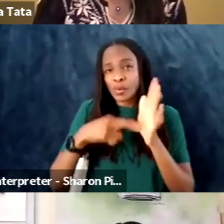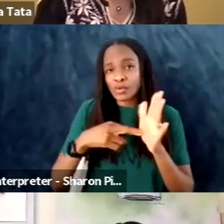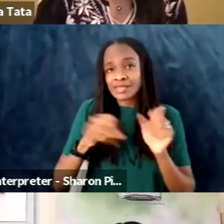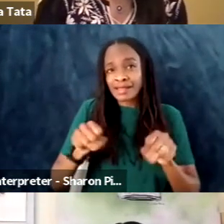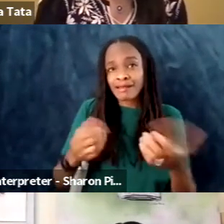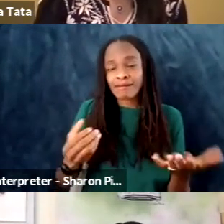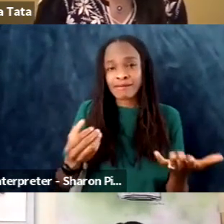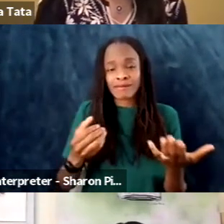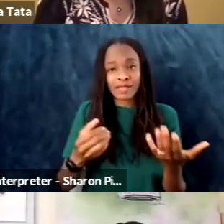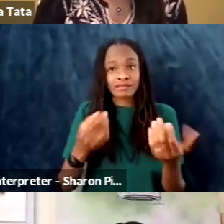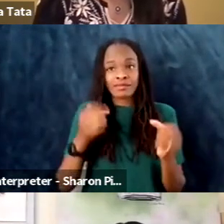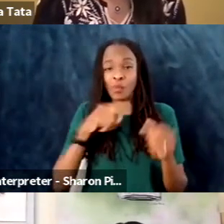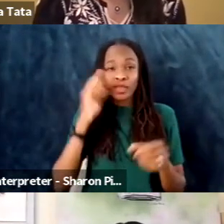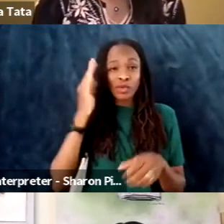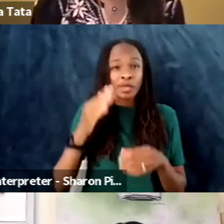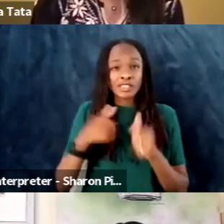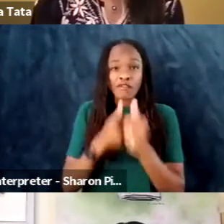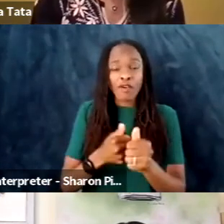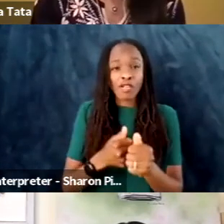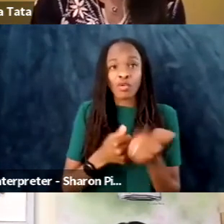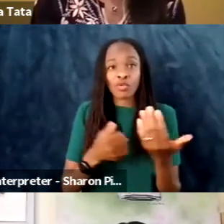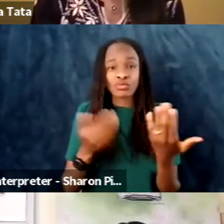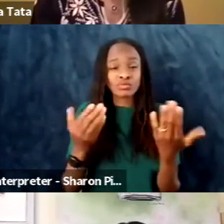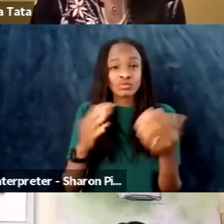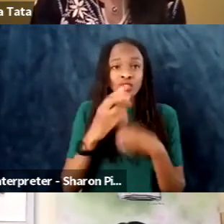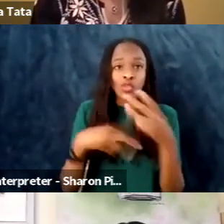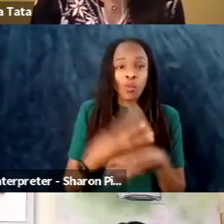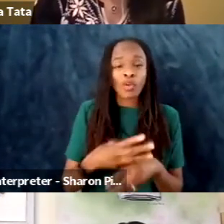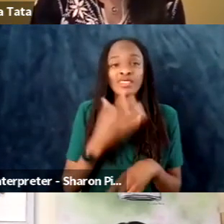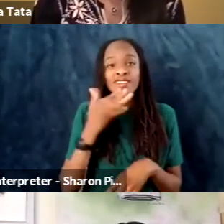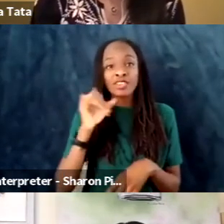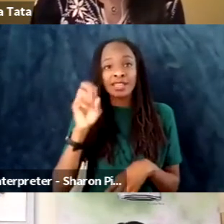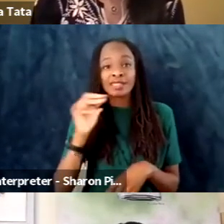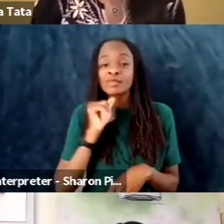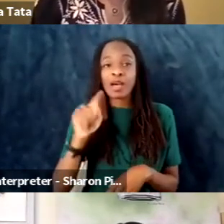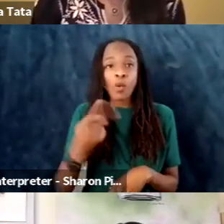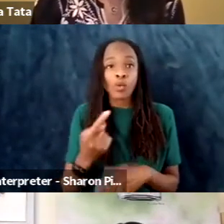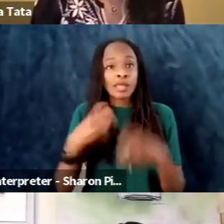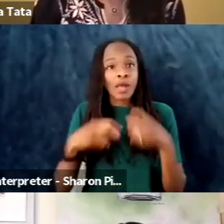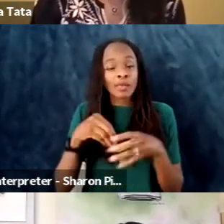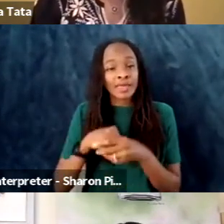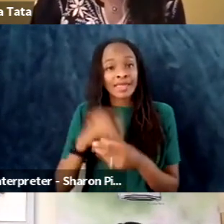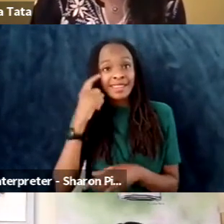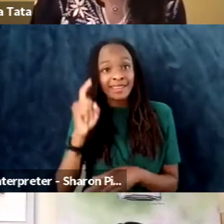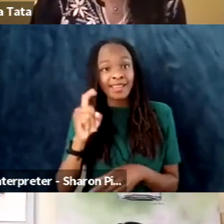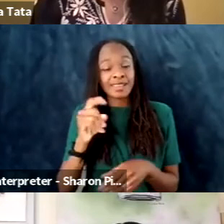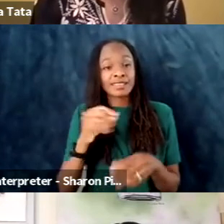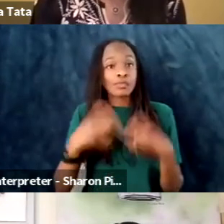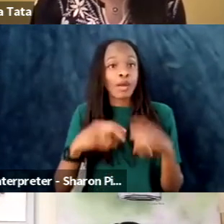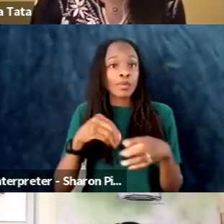India get ahead, right? Because colorism is a problem in India, but it's a problem around the world. It's a question as a